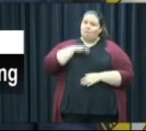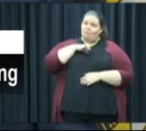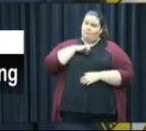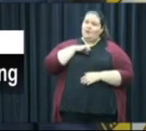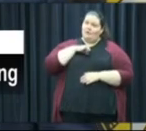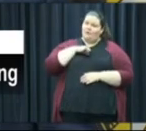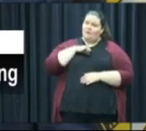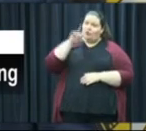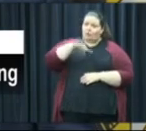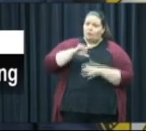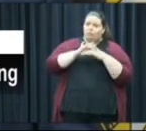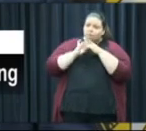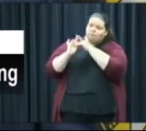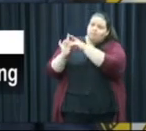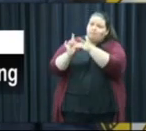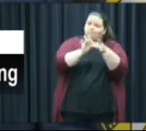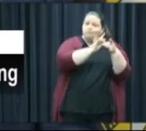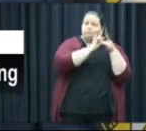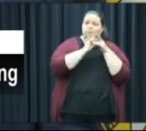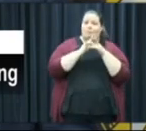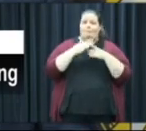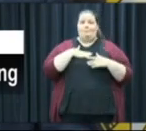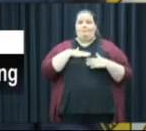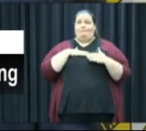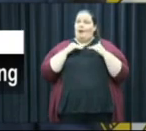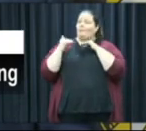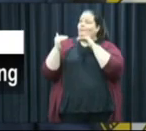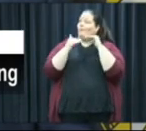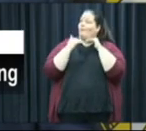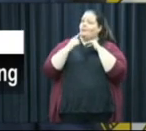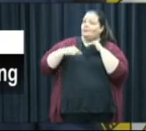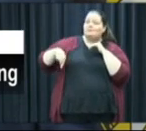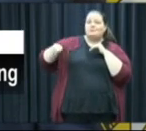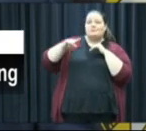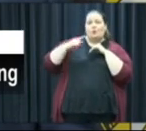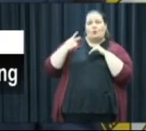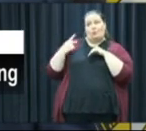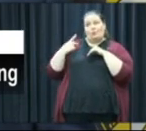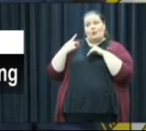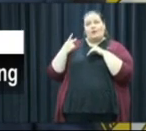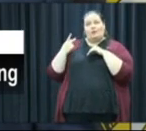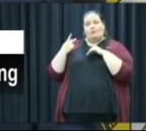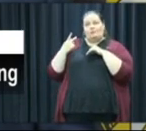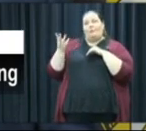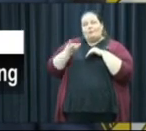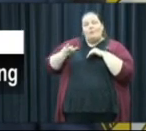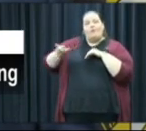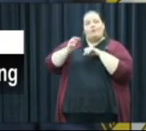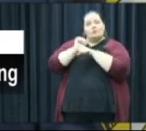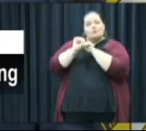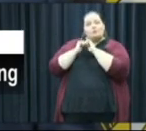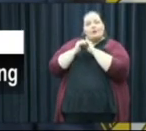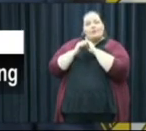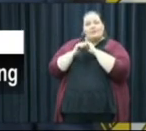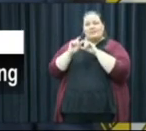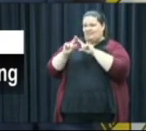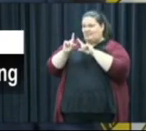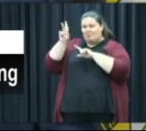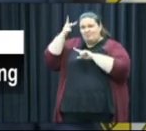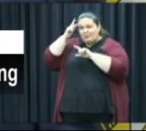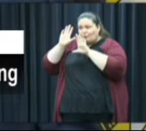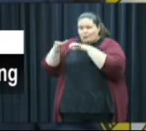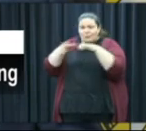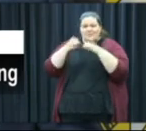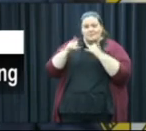who have worked together. I'm so proud of my colleagues and have worked together in nonpartisan ways to ensure we focus on the